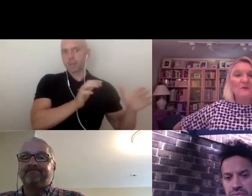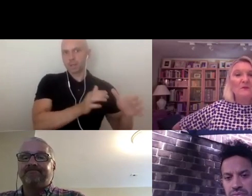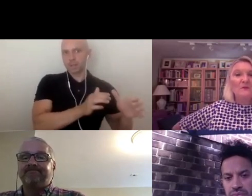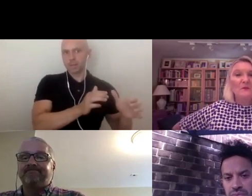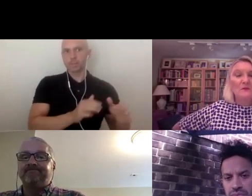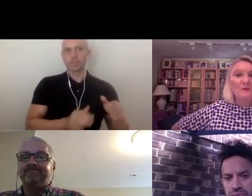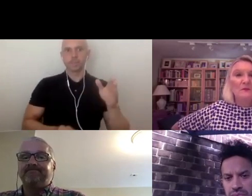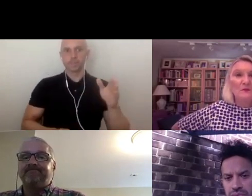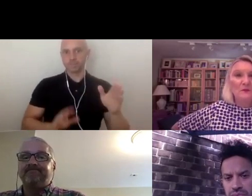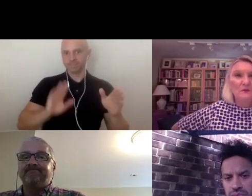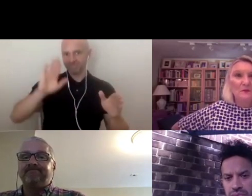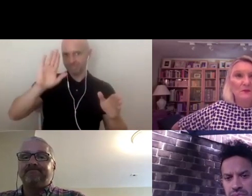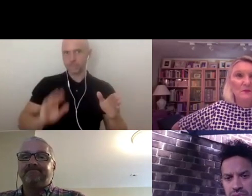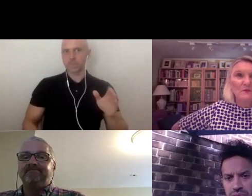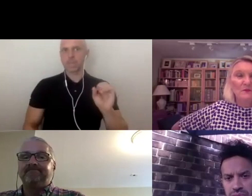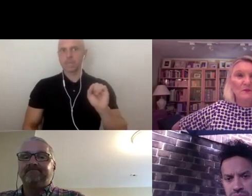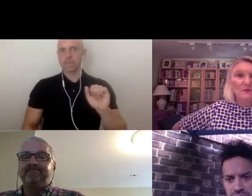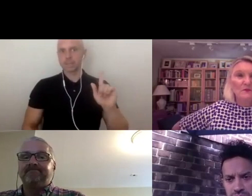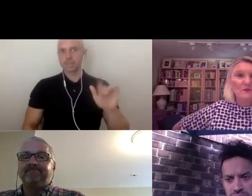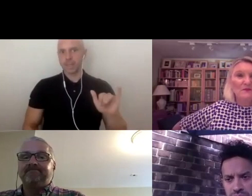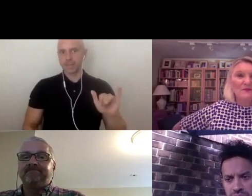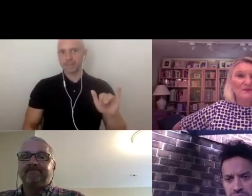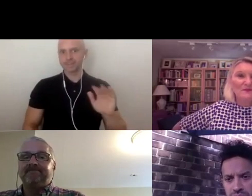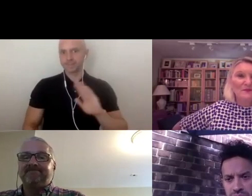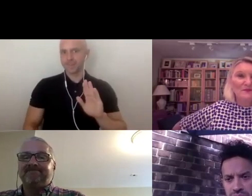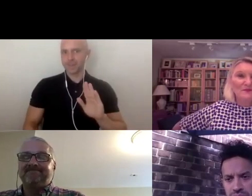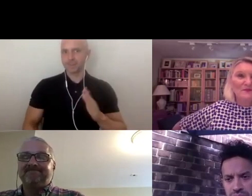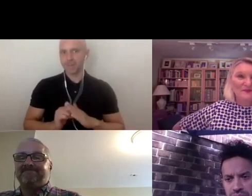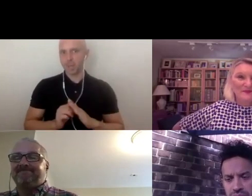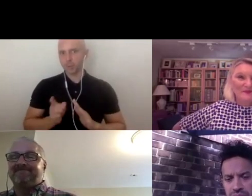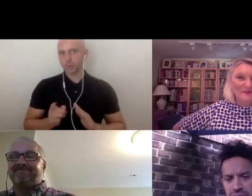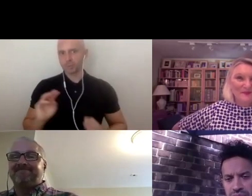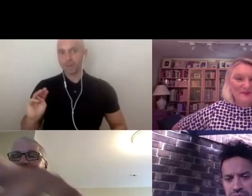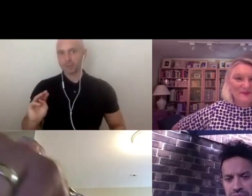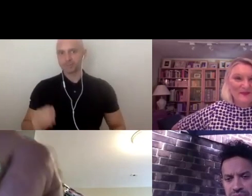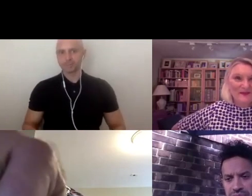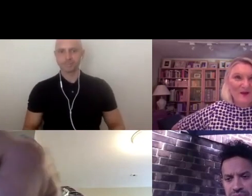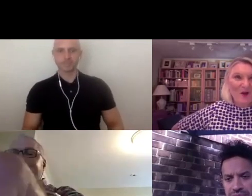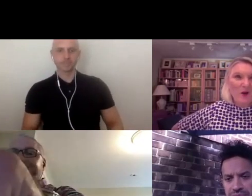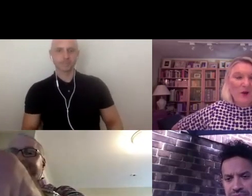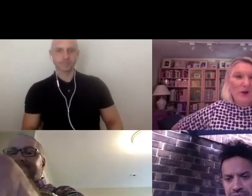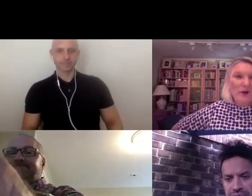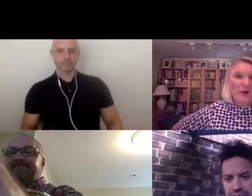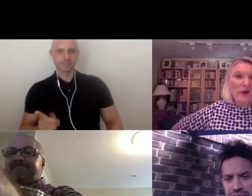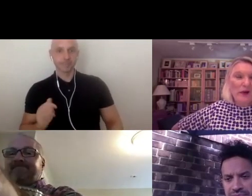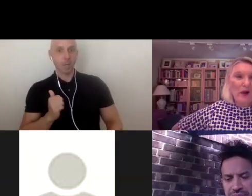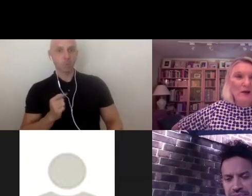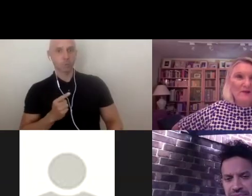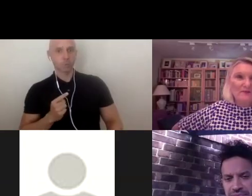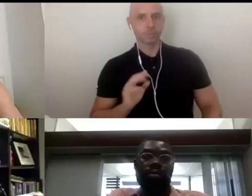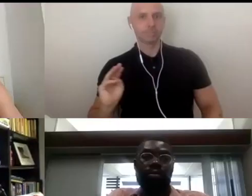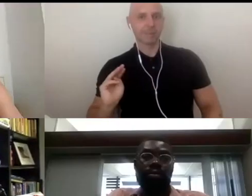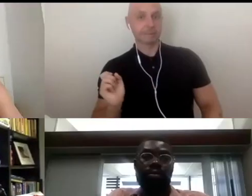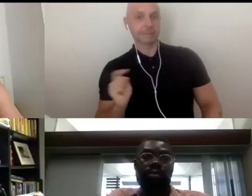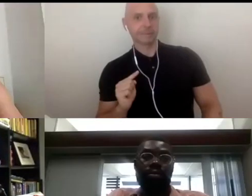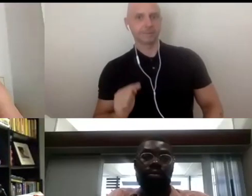So it's Sally Hahn just chiming in here. Hi, Michael, how are Sally. you? I'm good, how are you? Good. I think that's